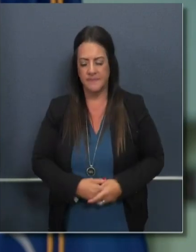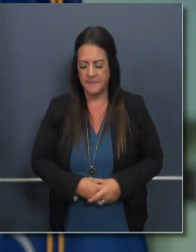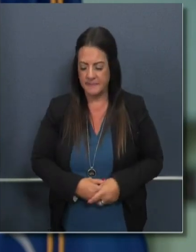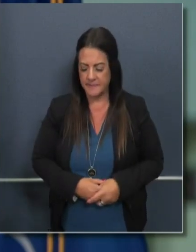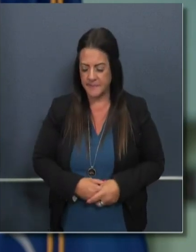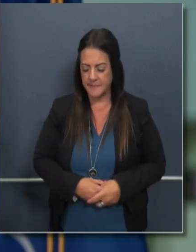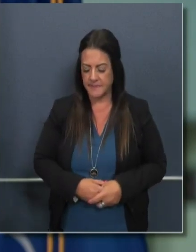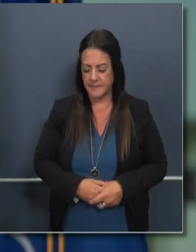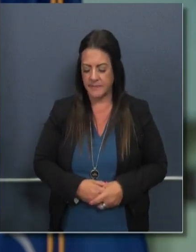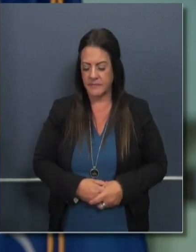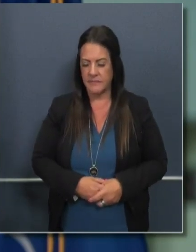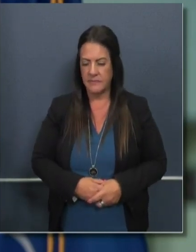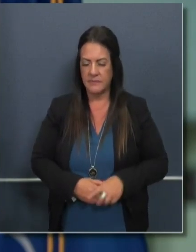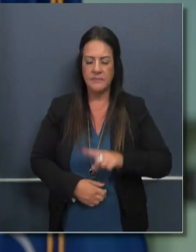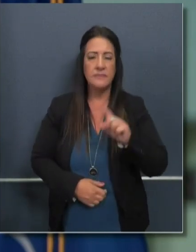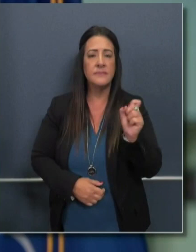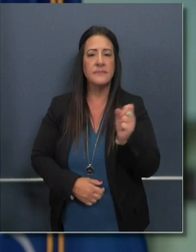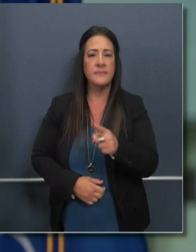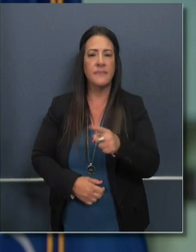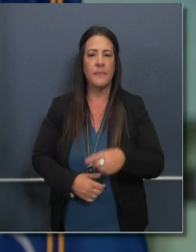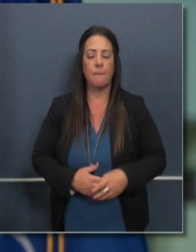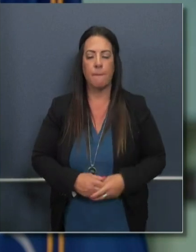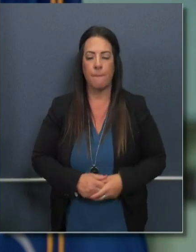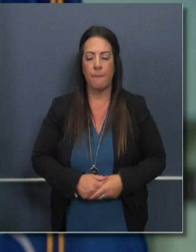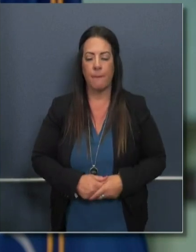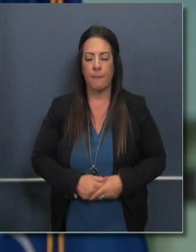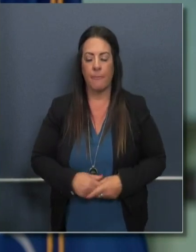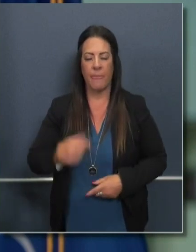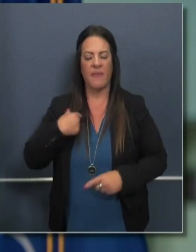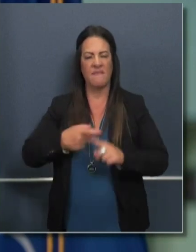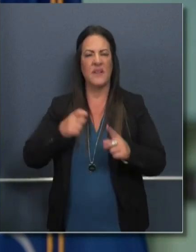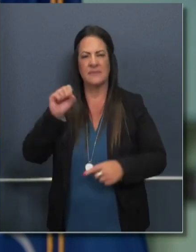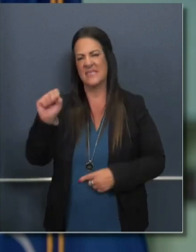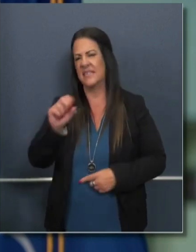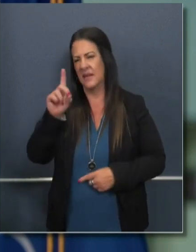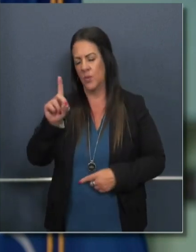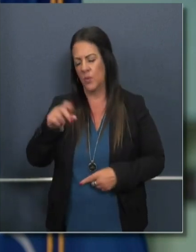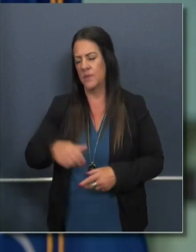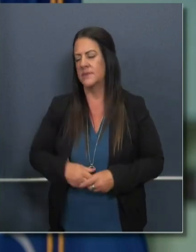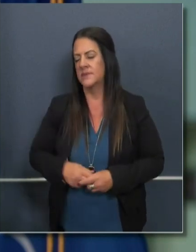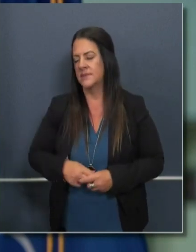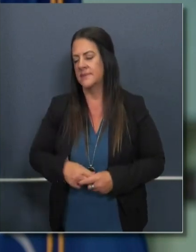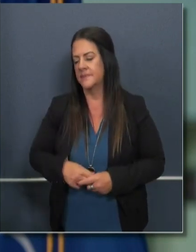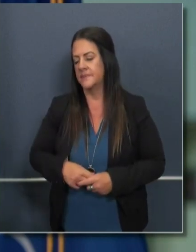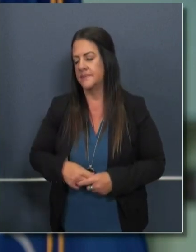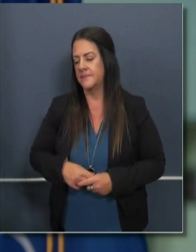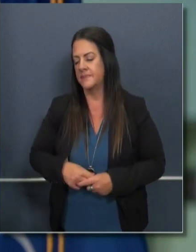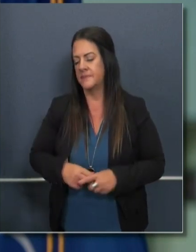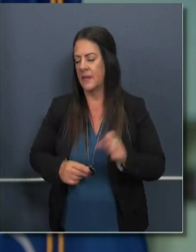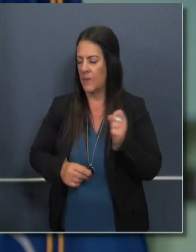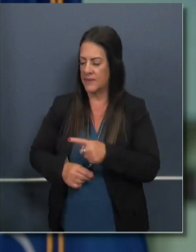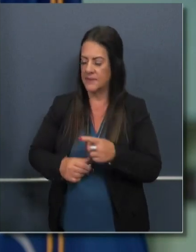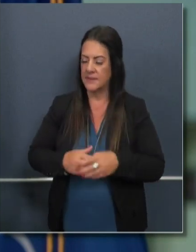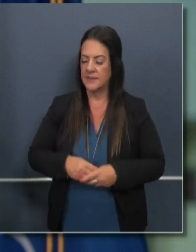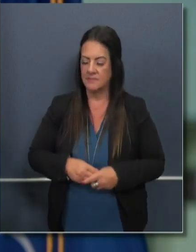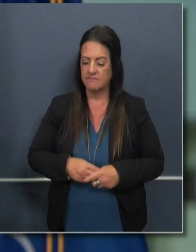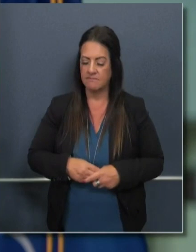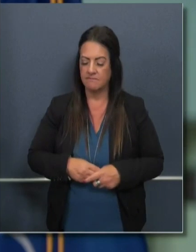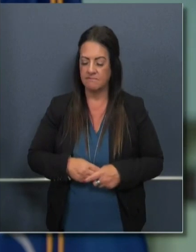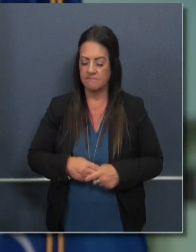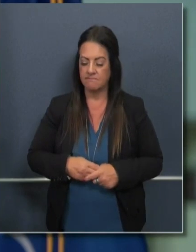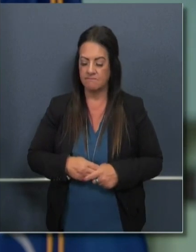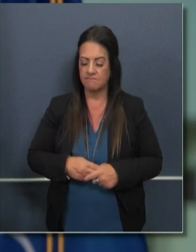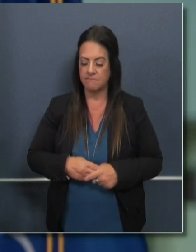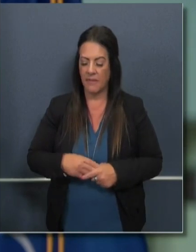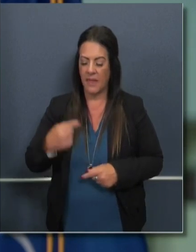Yes, good afternoon from San Diego, Governor. I have 2 questions for you. The first one is, we